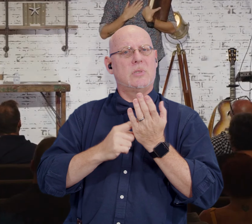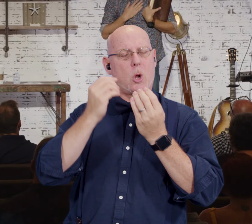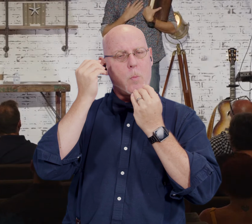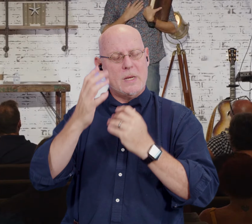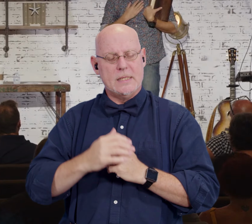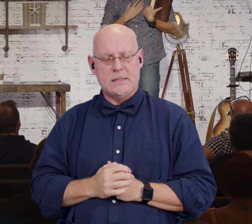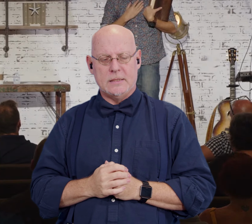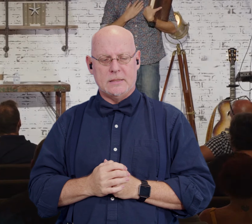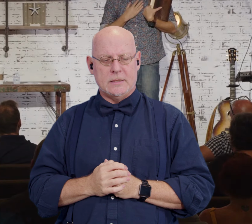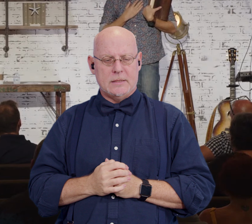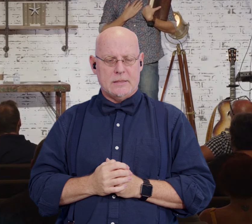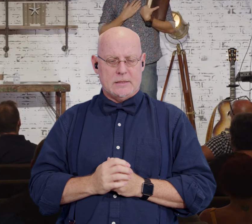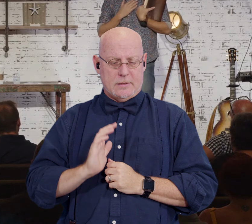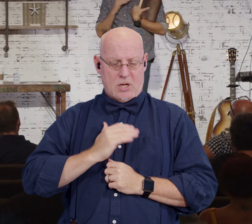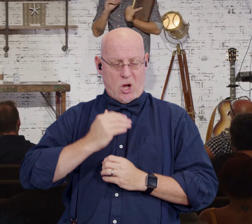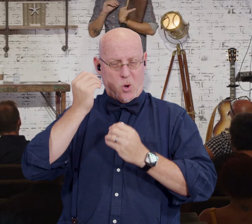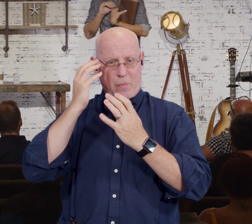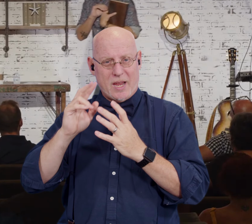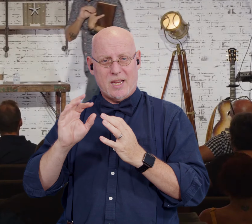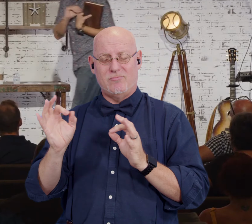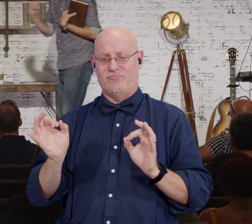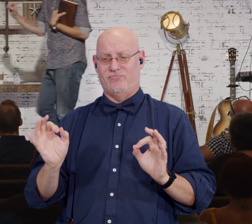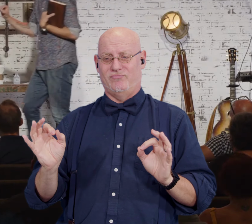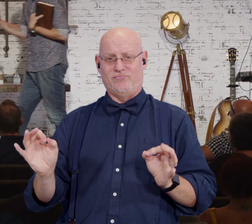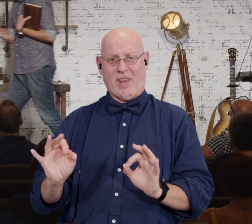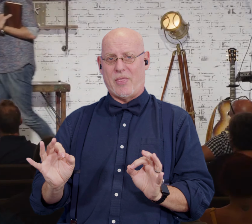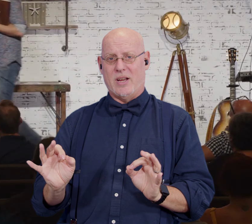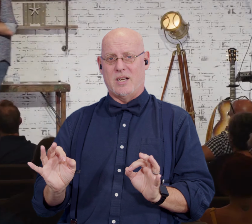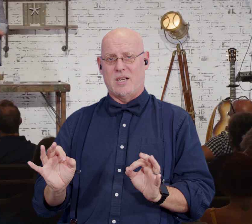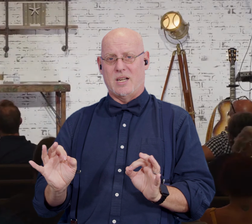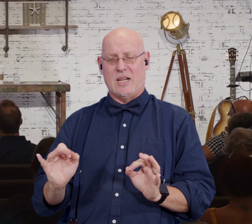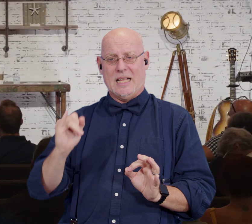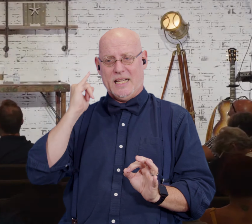about obedience. But our obedience means nothing.